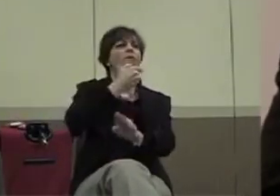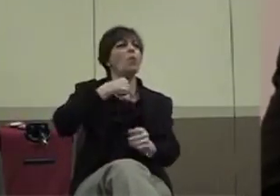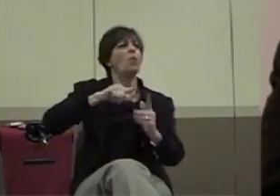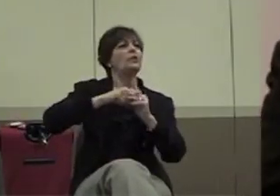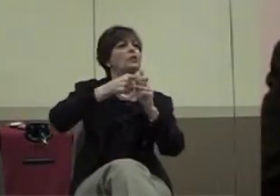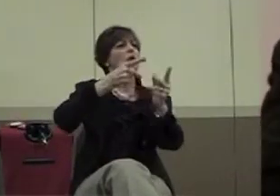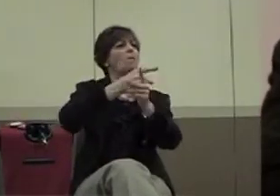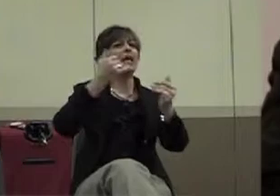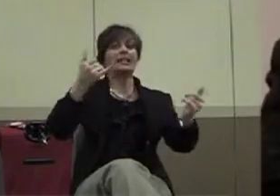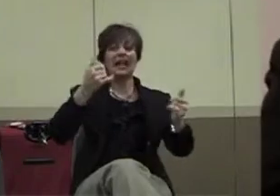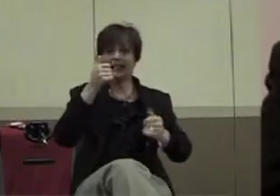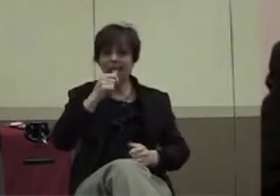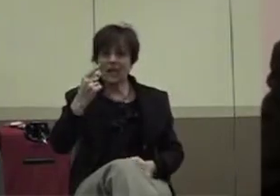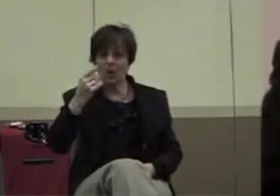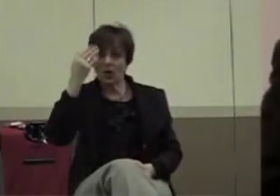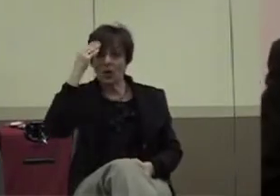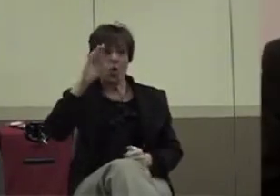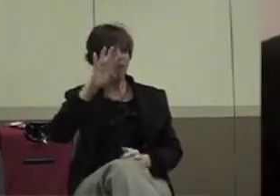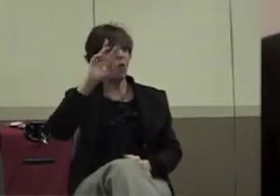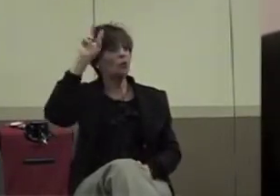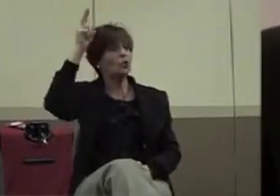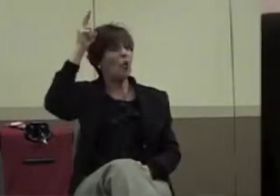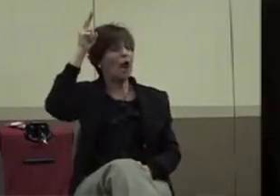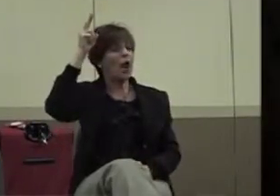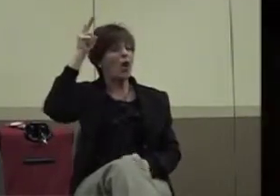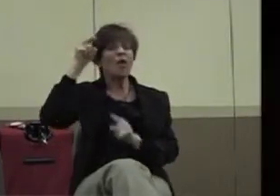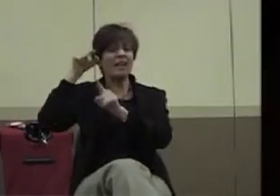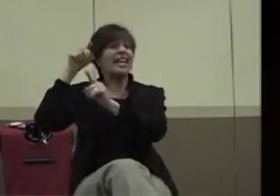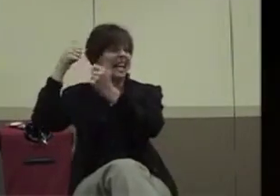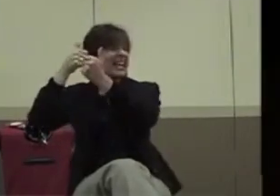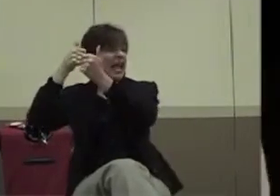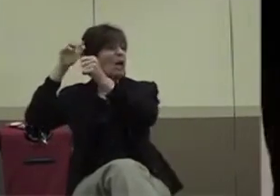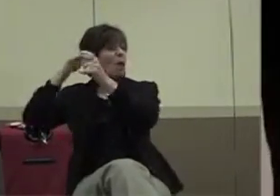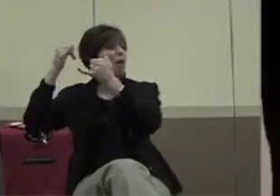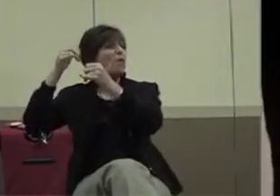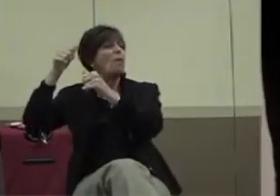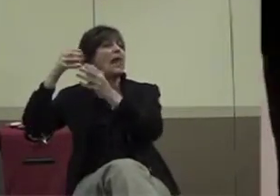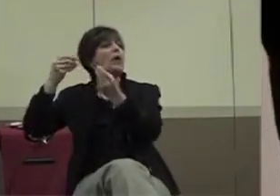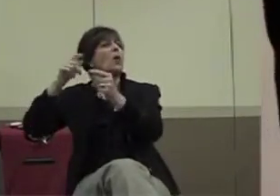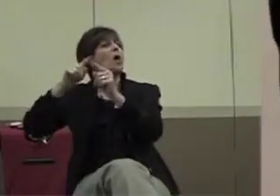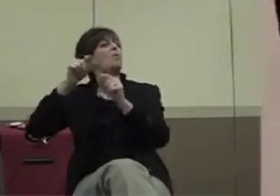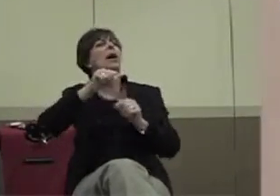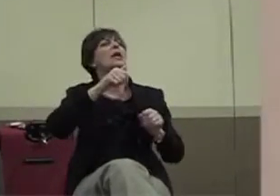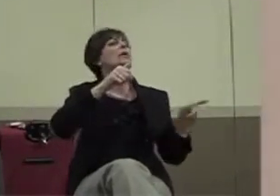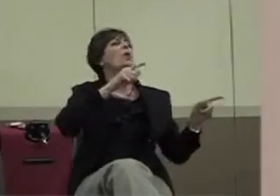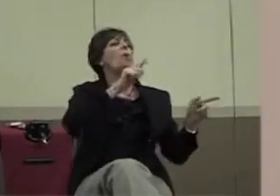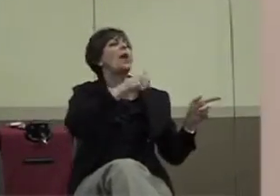4 square is besides a game out on the playground? Whose hand's going to shoot up in the air?